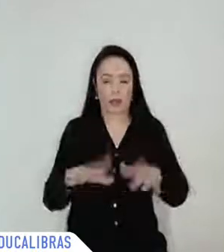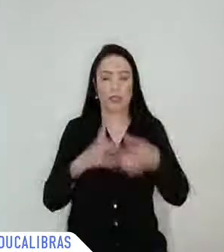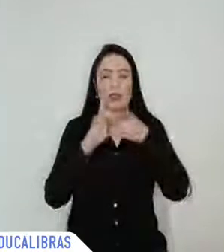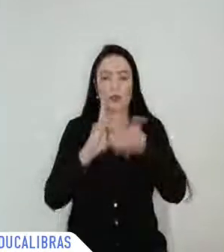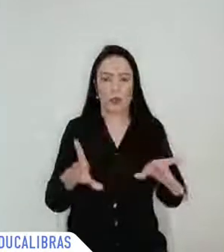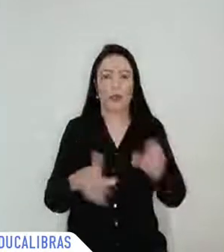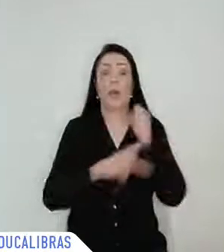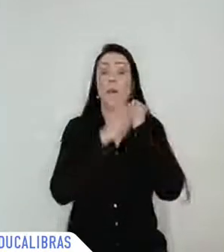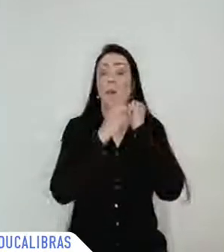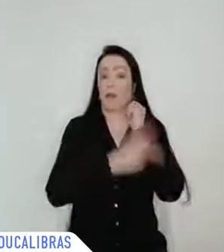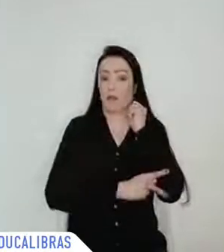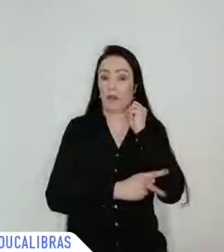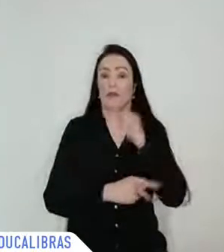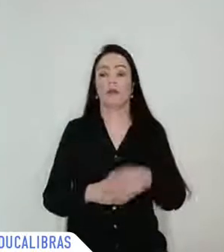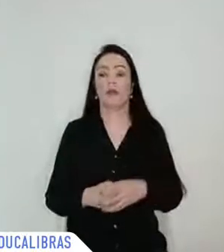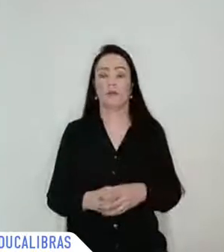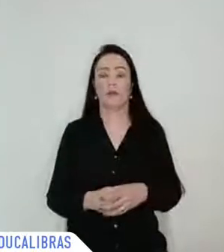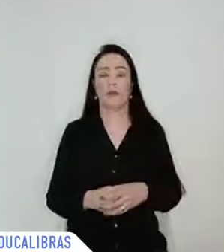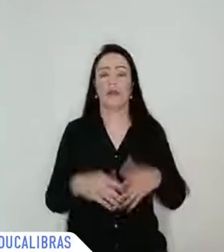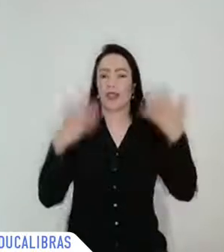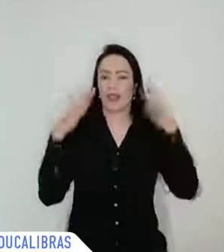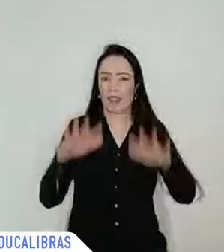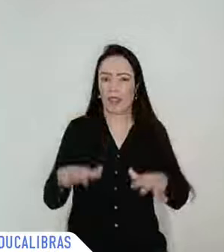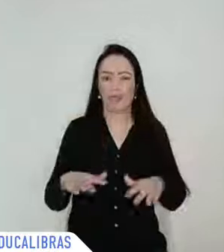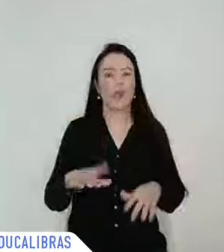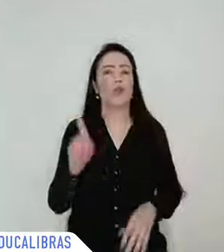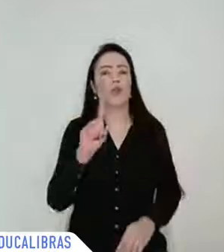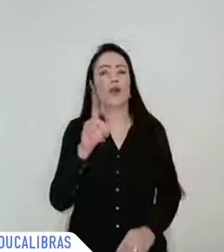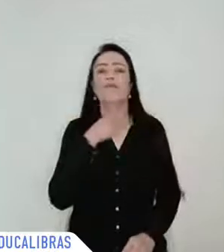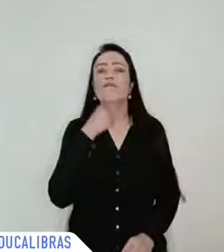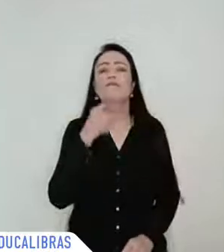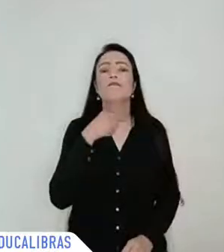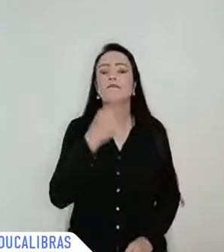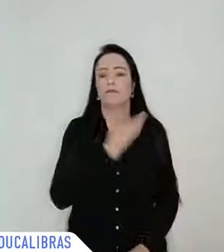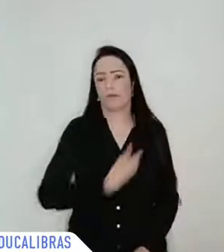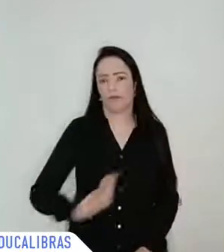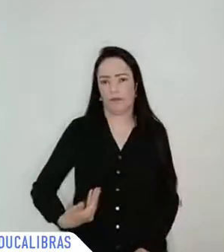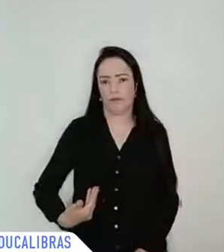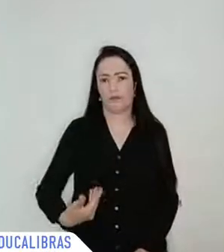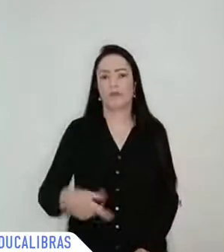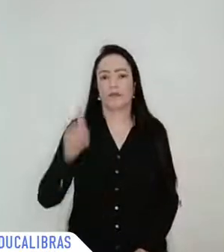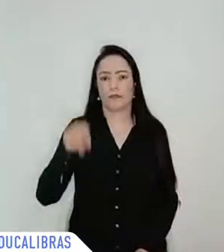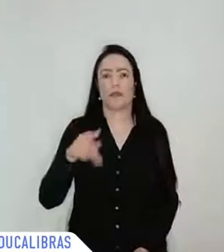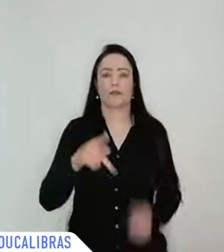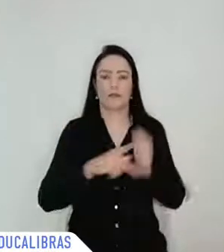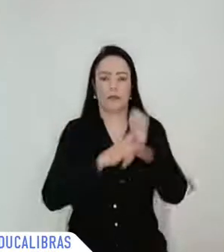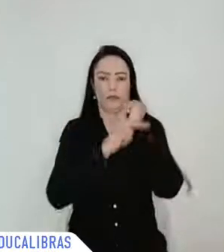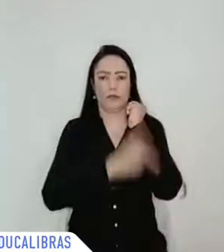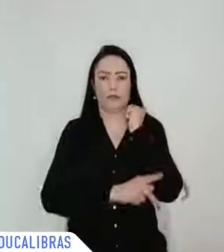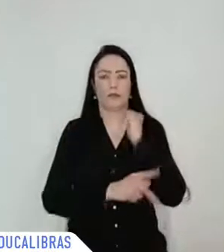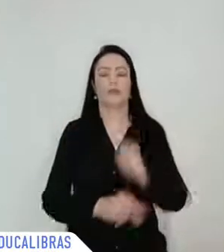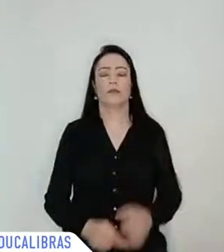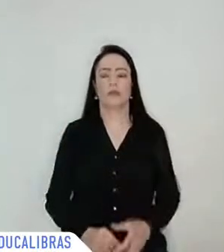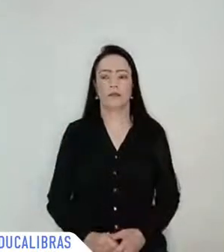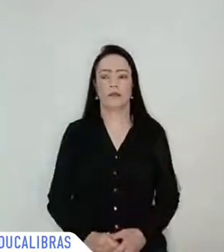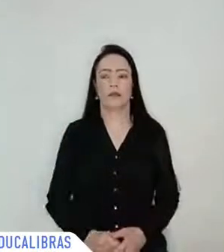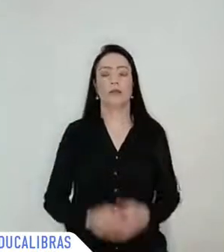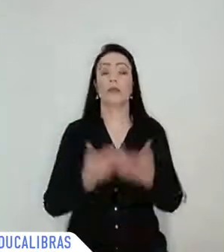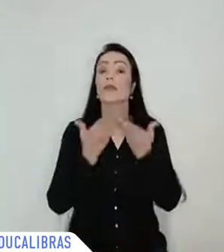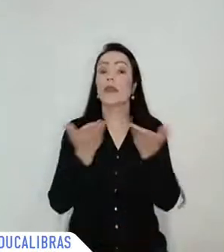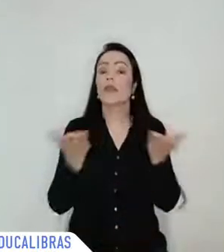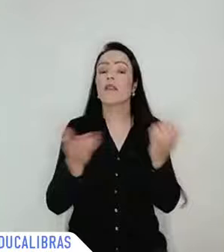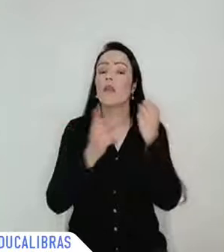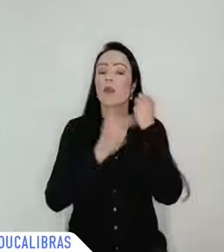pro, the democracy crisis is a project. It's not a lack of capacity from the government. It is a